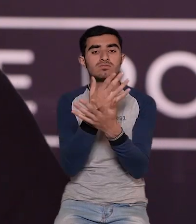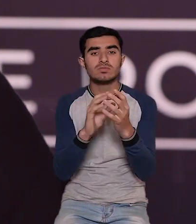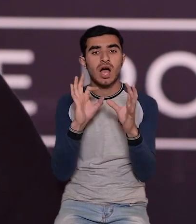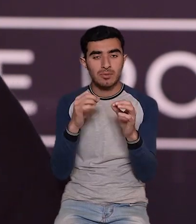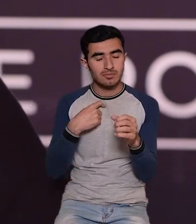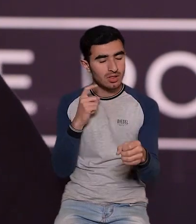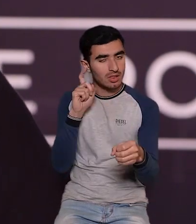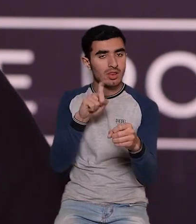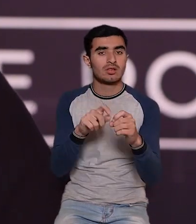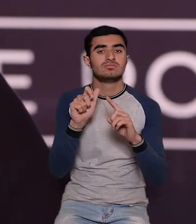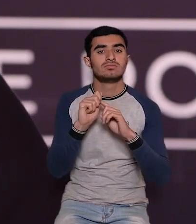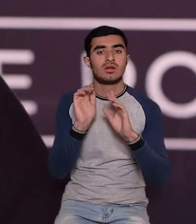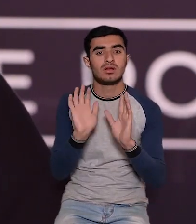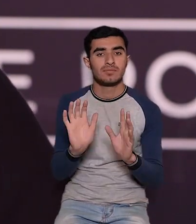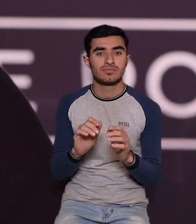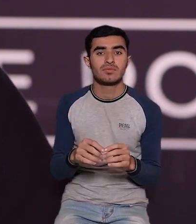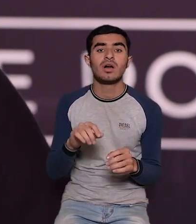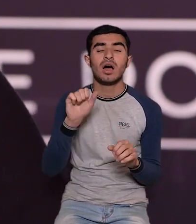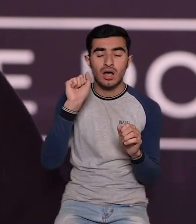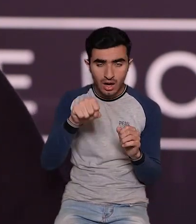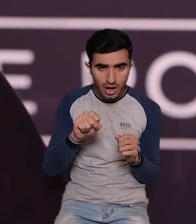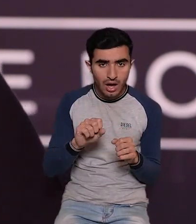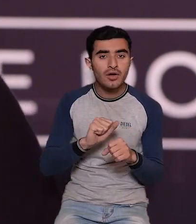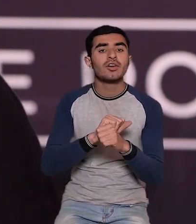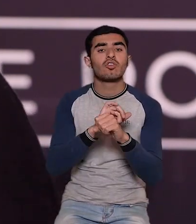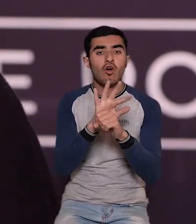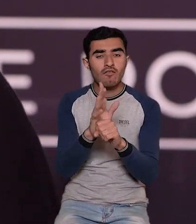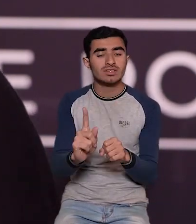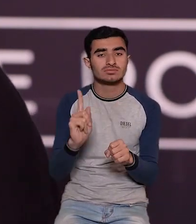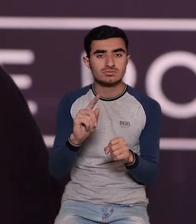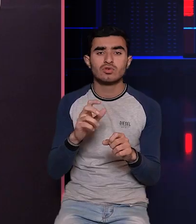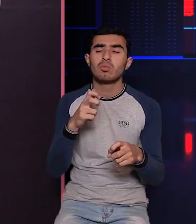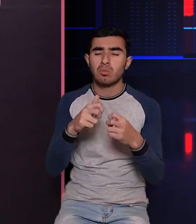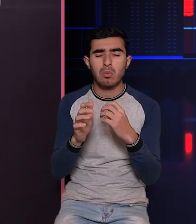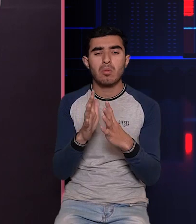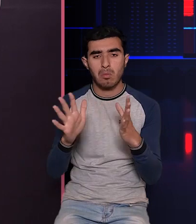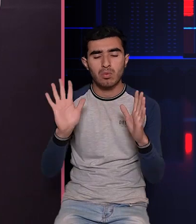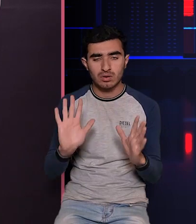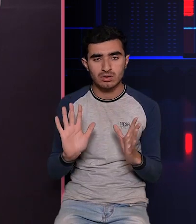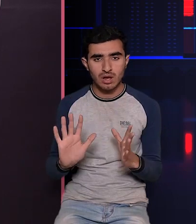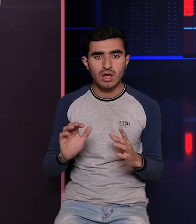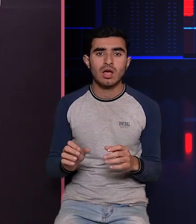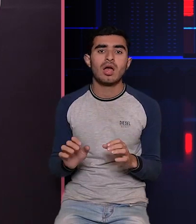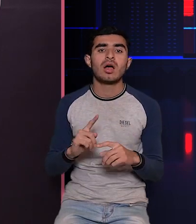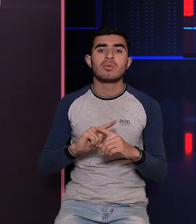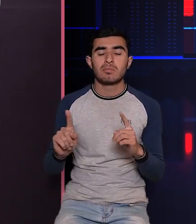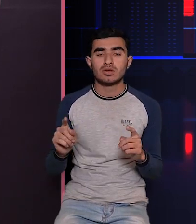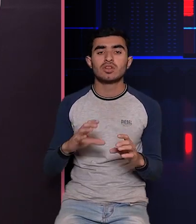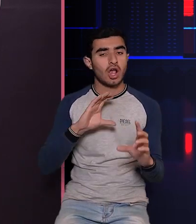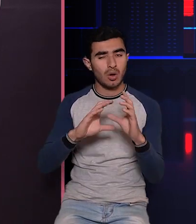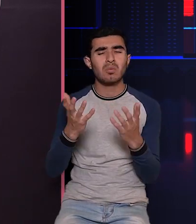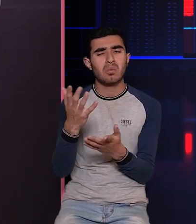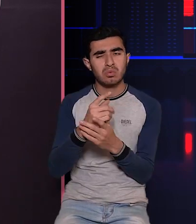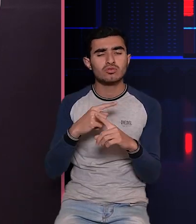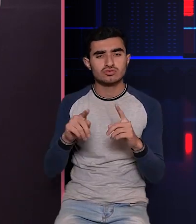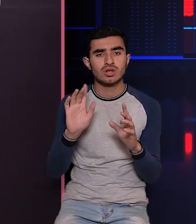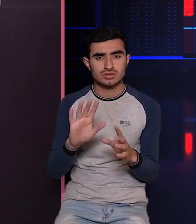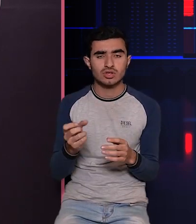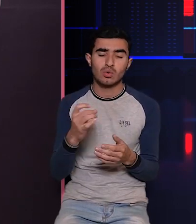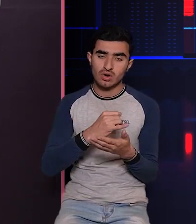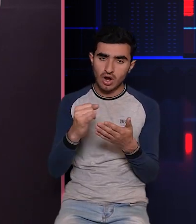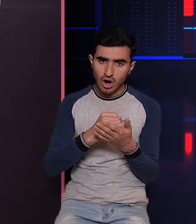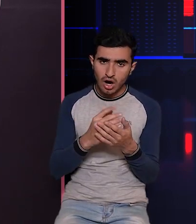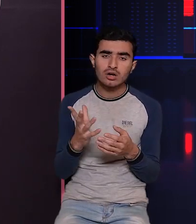not only the rest of the world, but of course the global south very heavily. It has changed a lot of conversations around the arts, and a